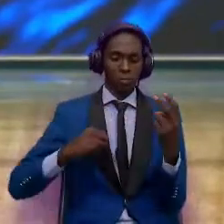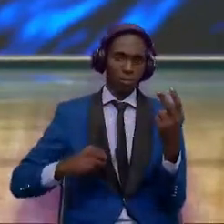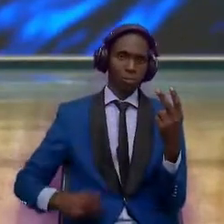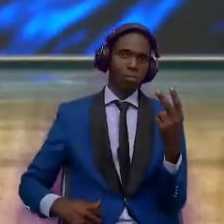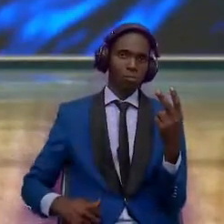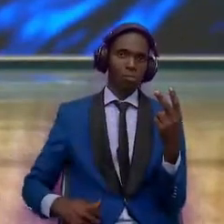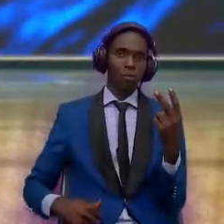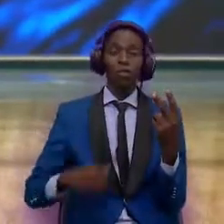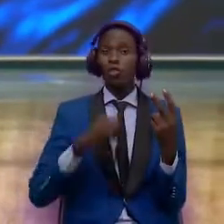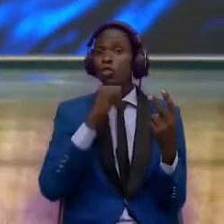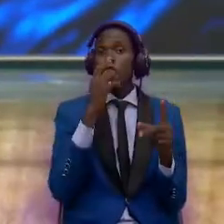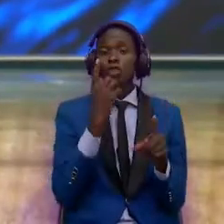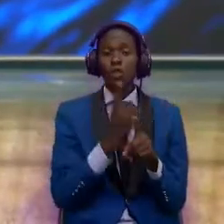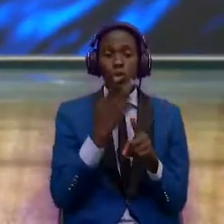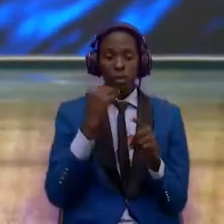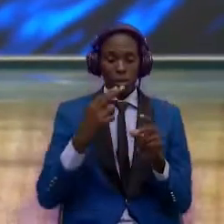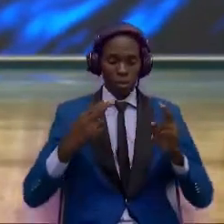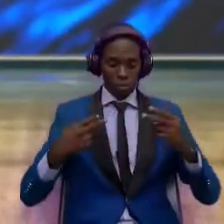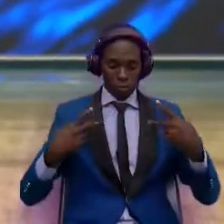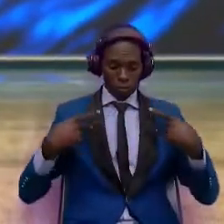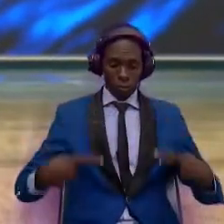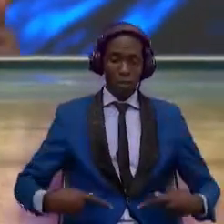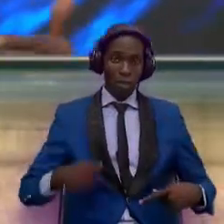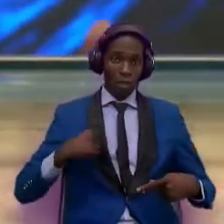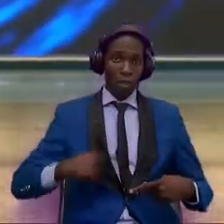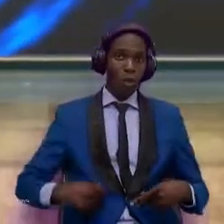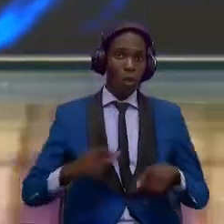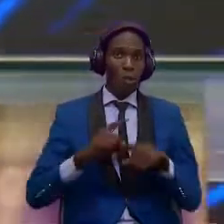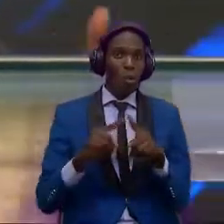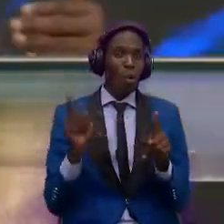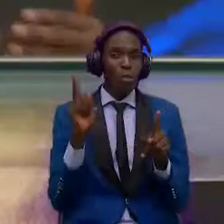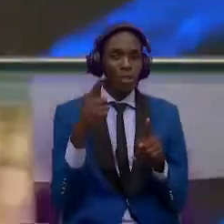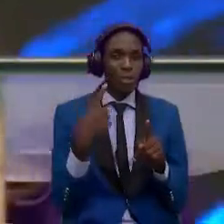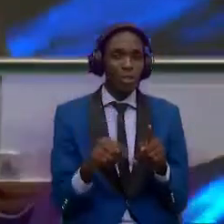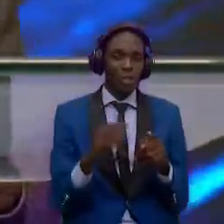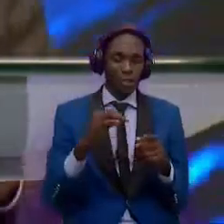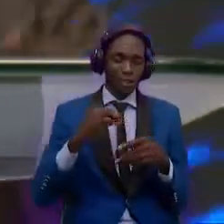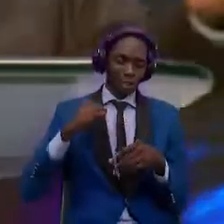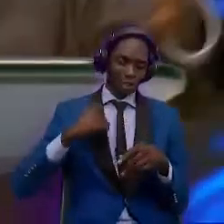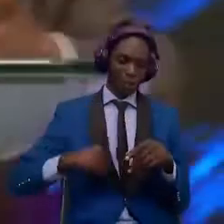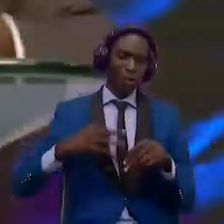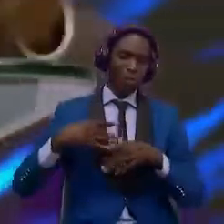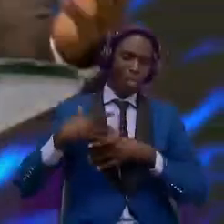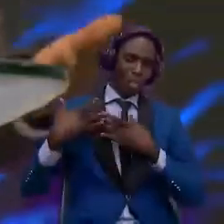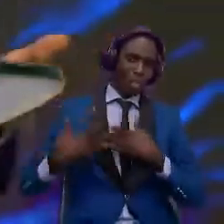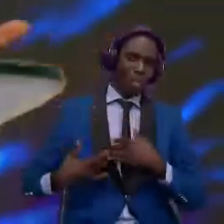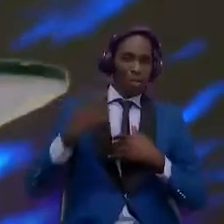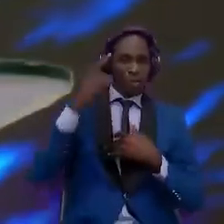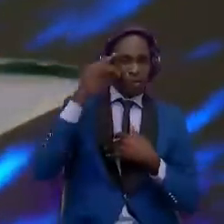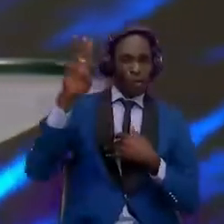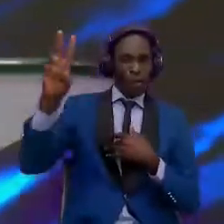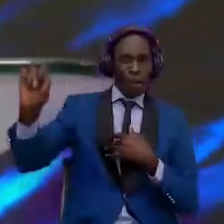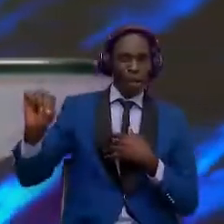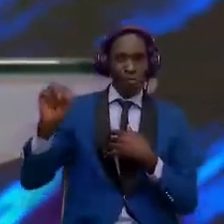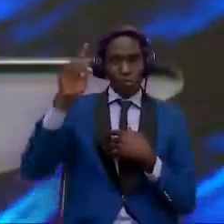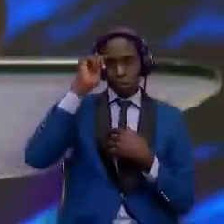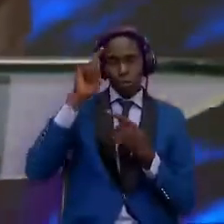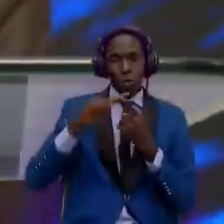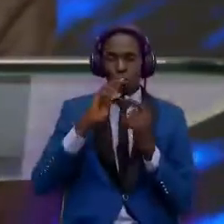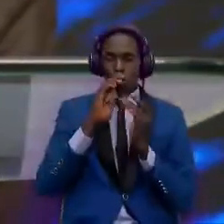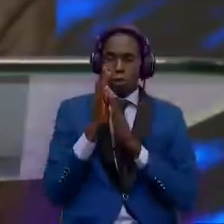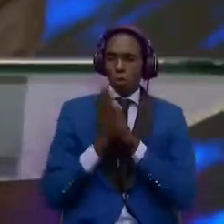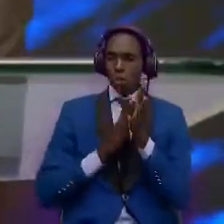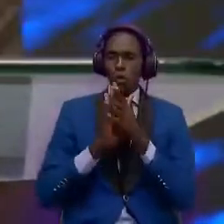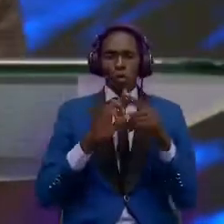the physical circumcision, he had the circumcision of the heart. For him to be willing and to follow Paul